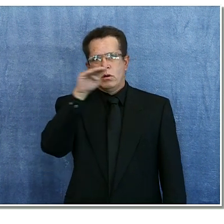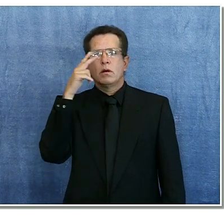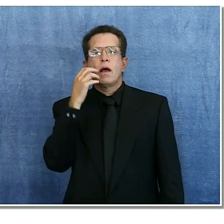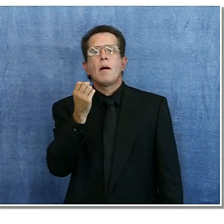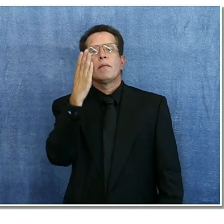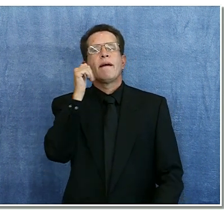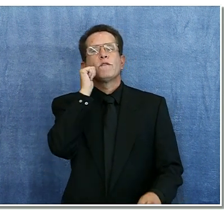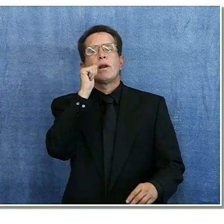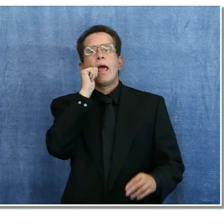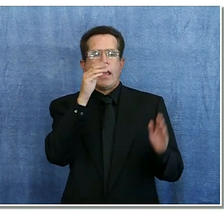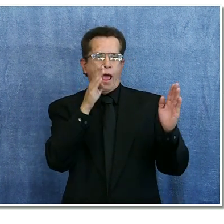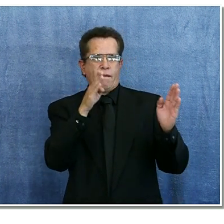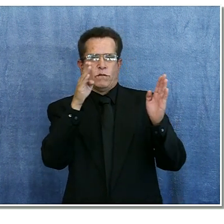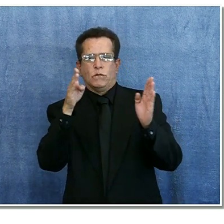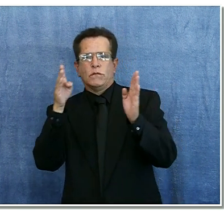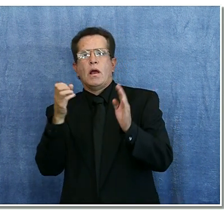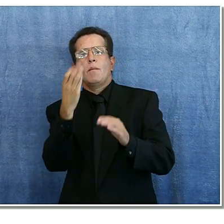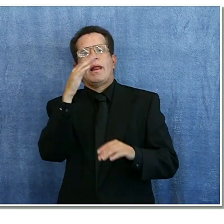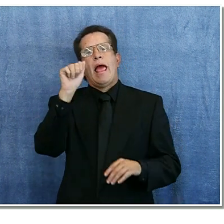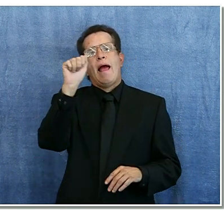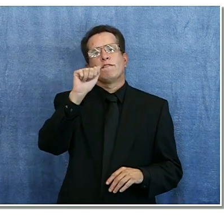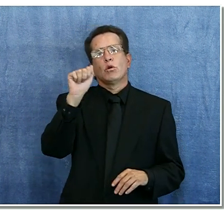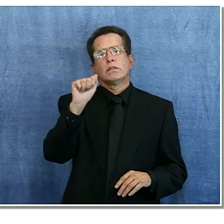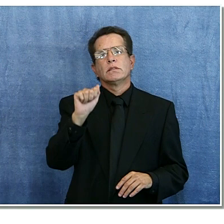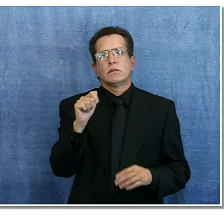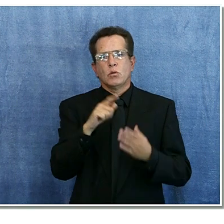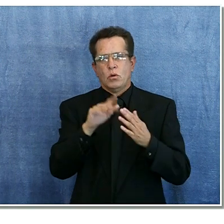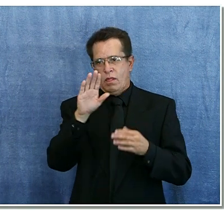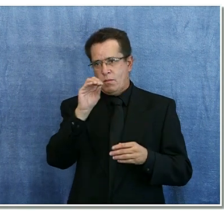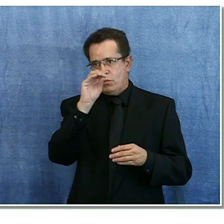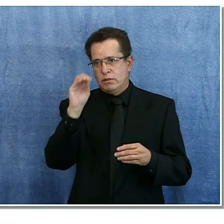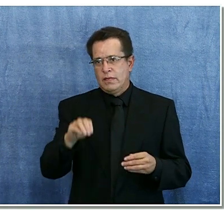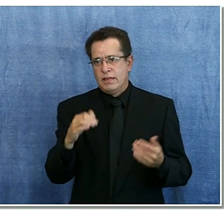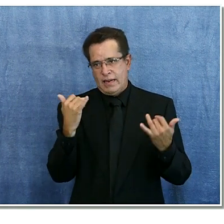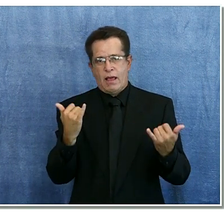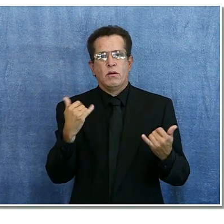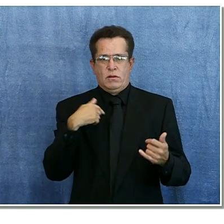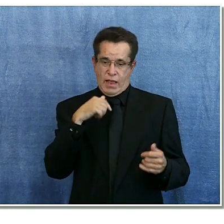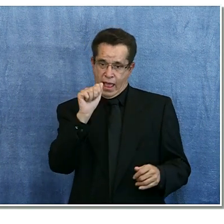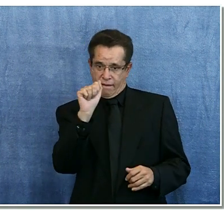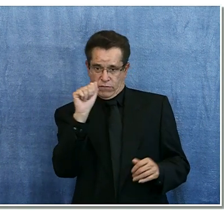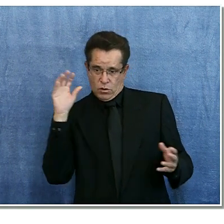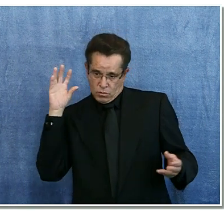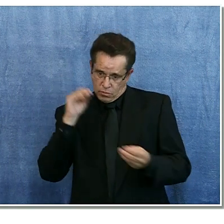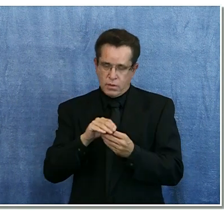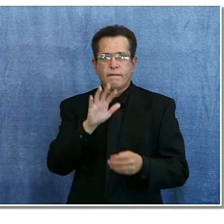daily rolling 14-day average of percentage of positive, which, as I just mentioned, is now at 5.3%.